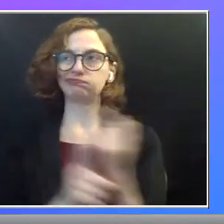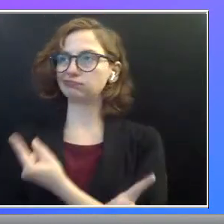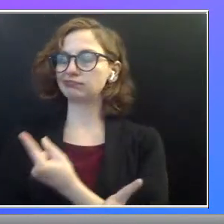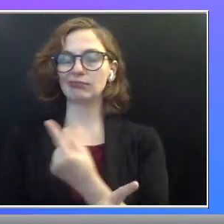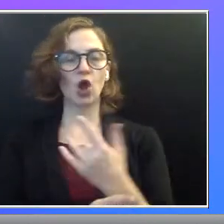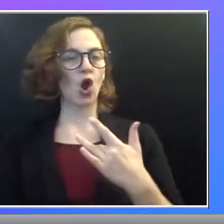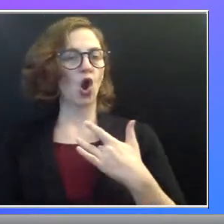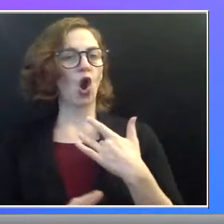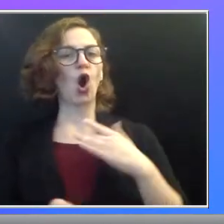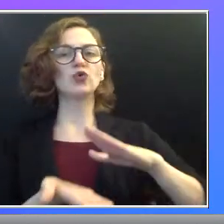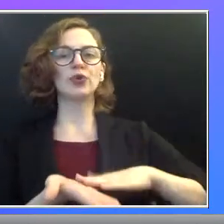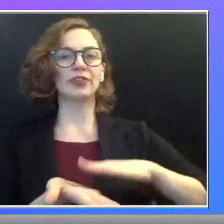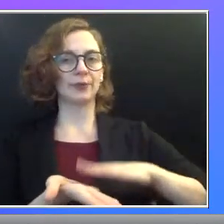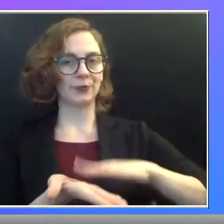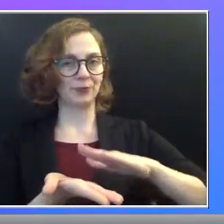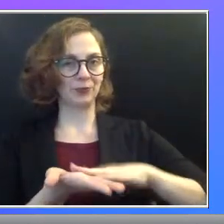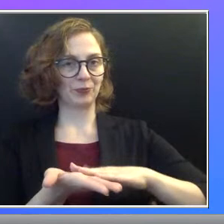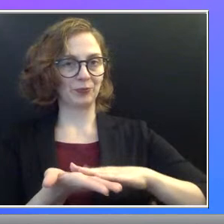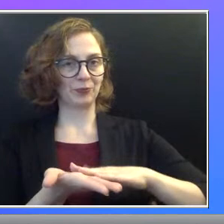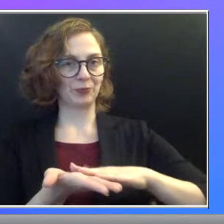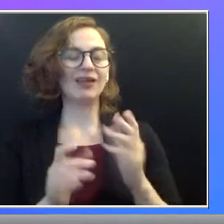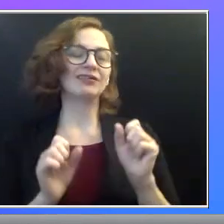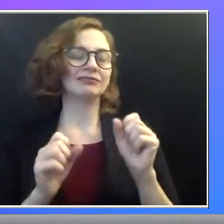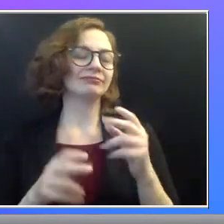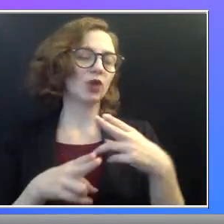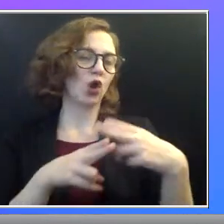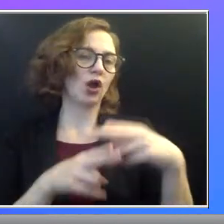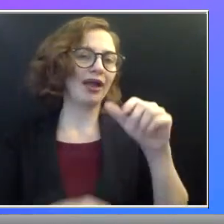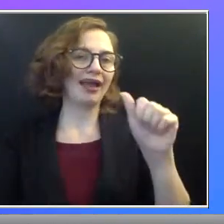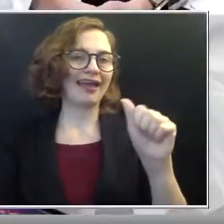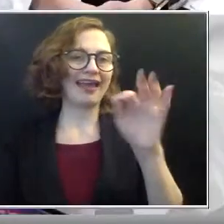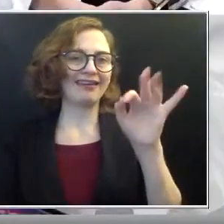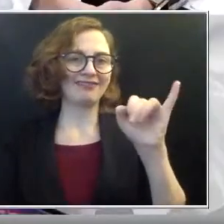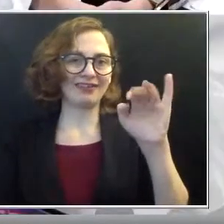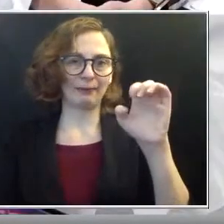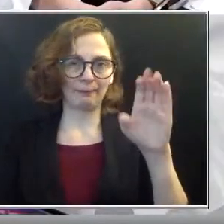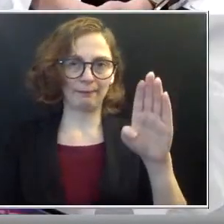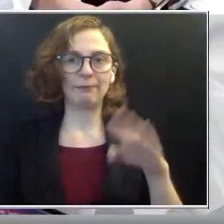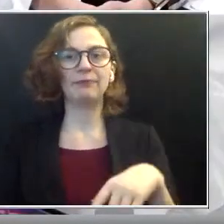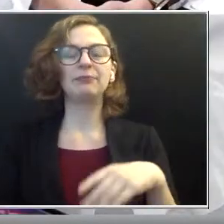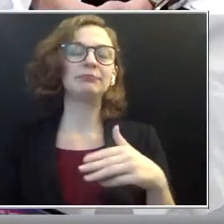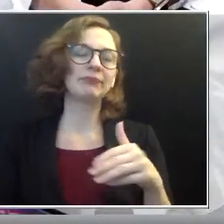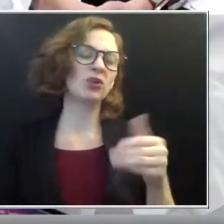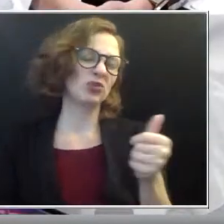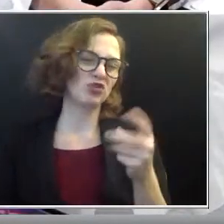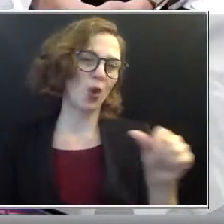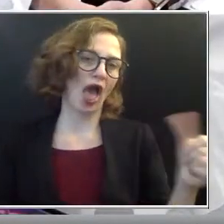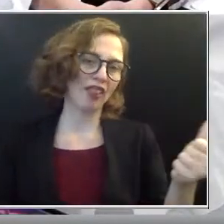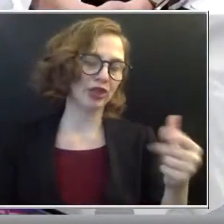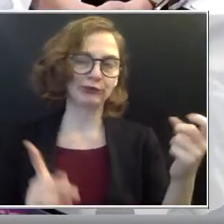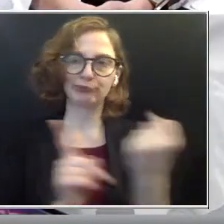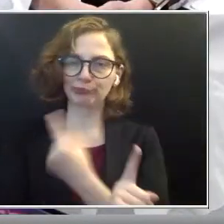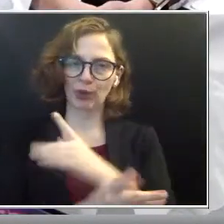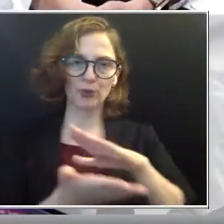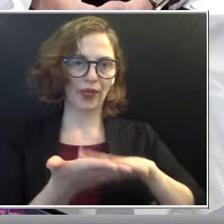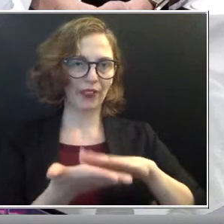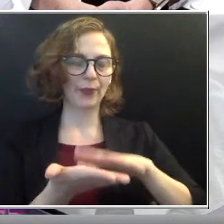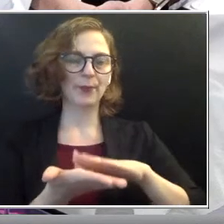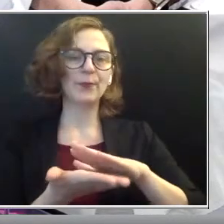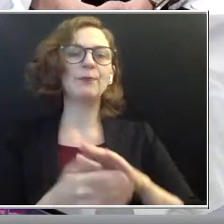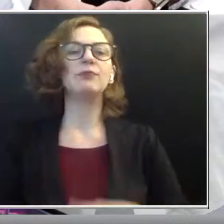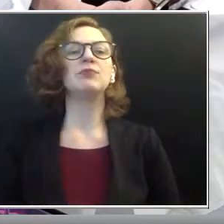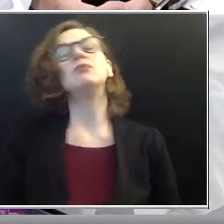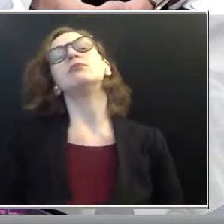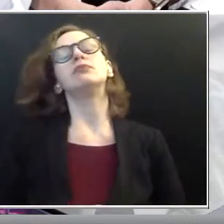abnormal heart rhythms called atrial fibrillation, and as well as a few others. And if you take the stimulation that your heart has